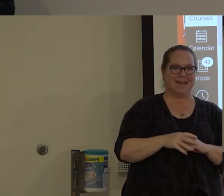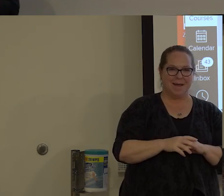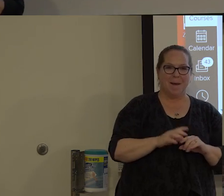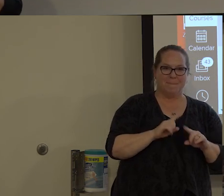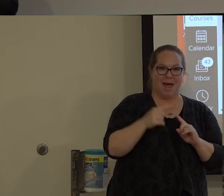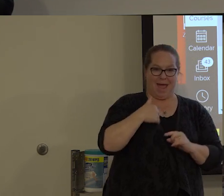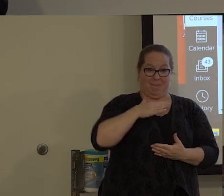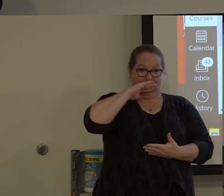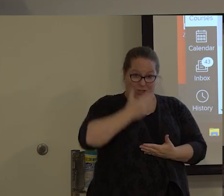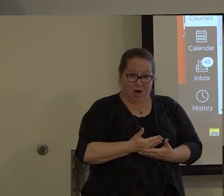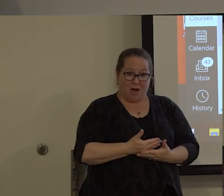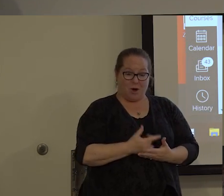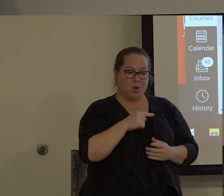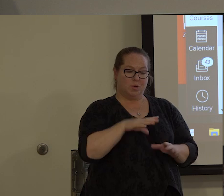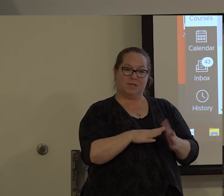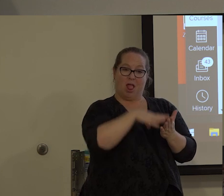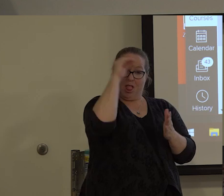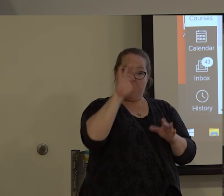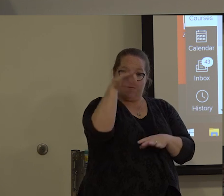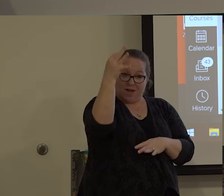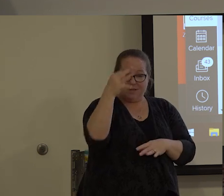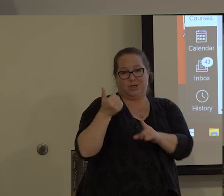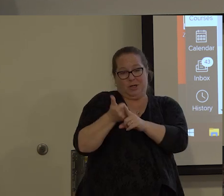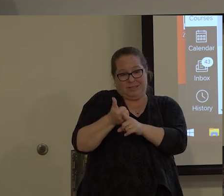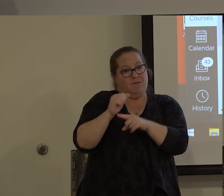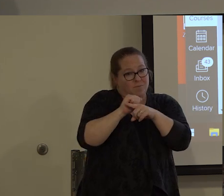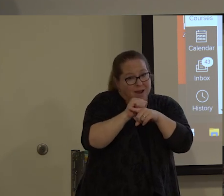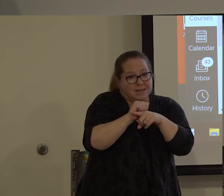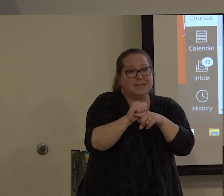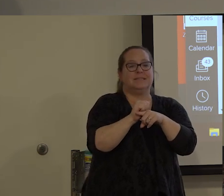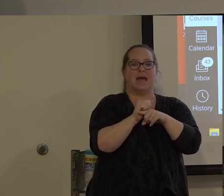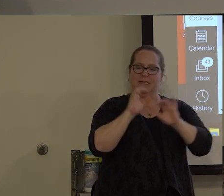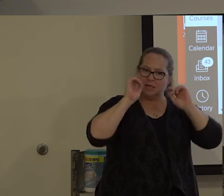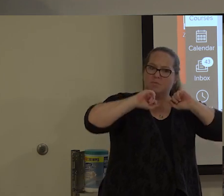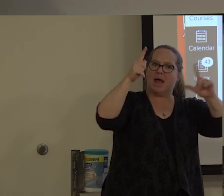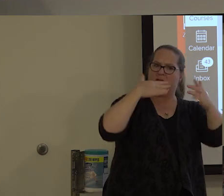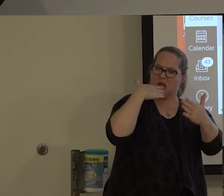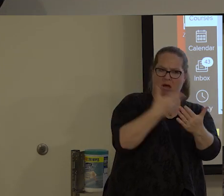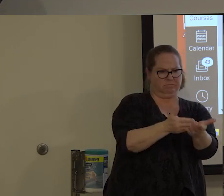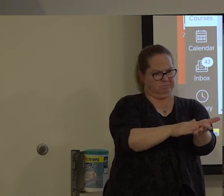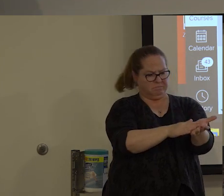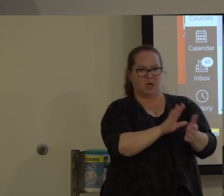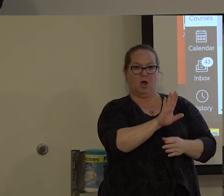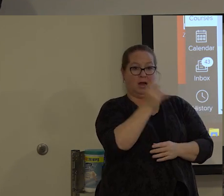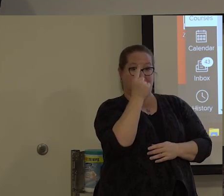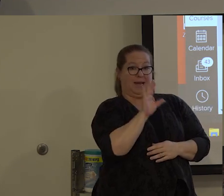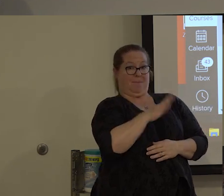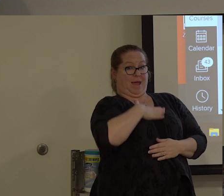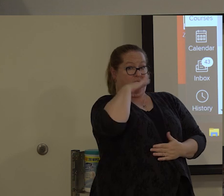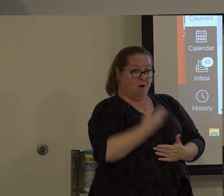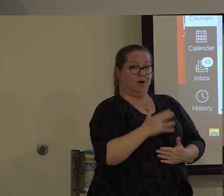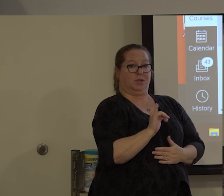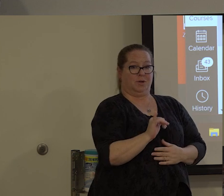I had my daughter who was learning French. I had her do some of the activities, and it did a surprisingly good job of understanding her too. So. Yeah, and I